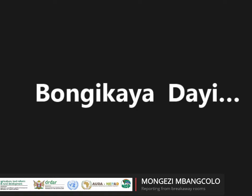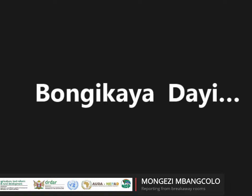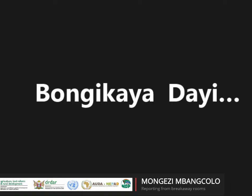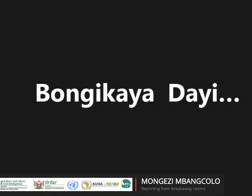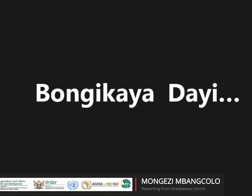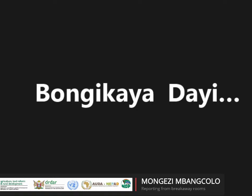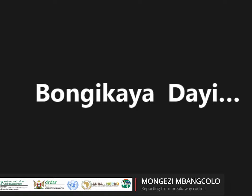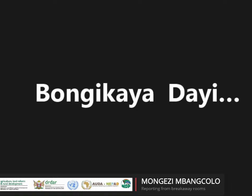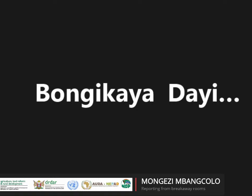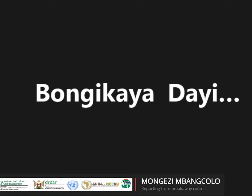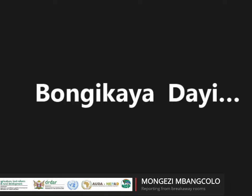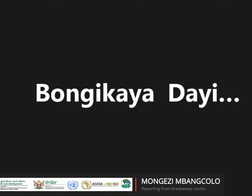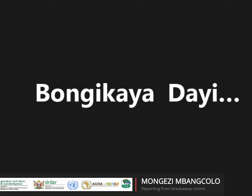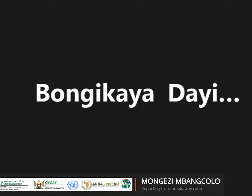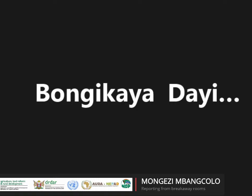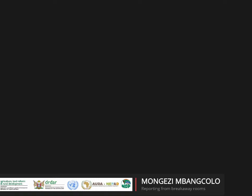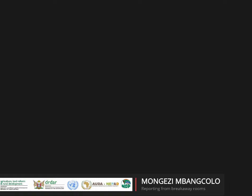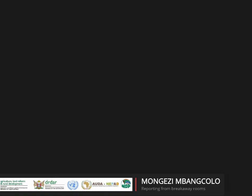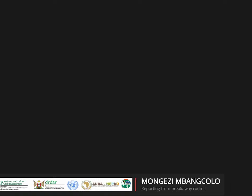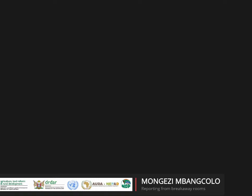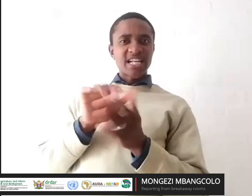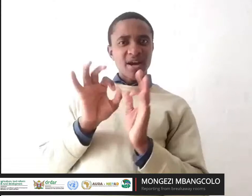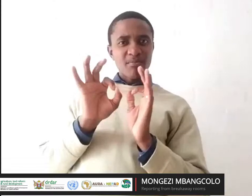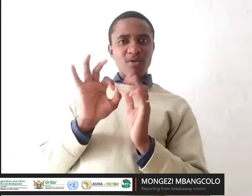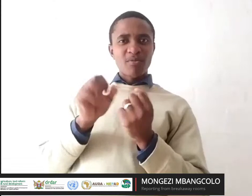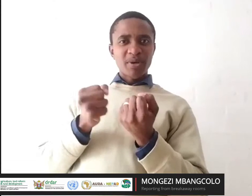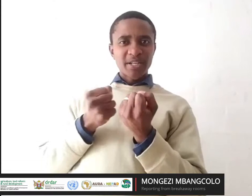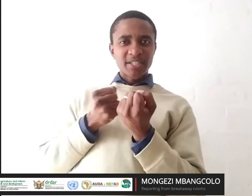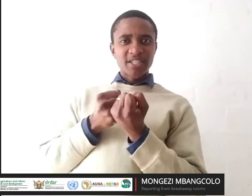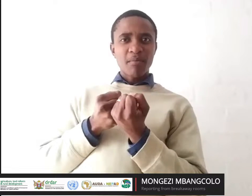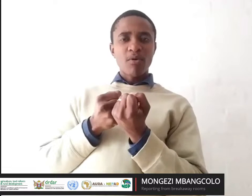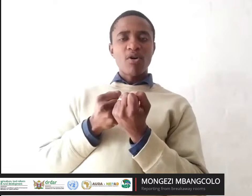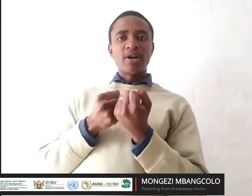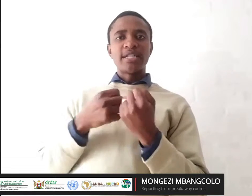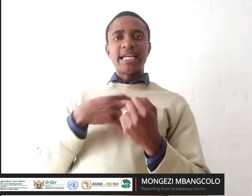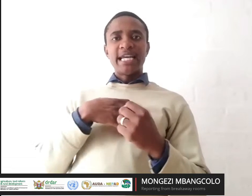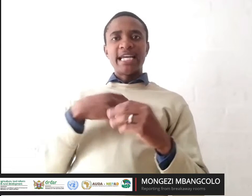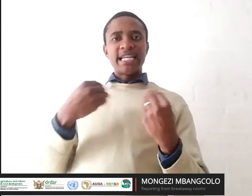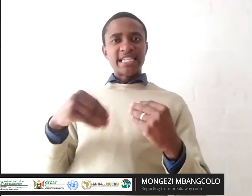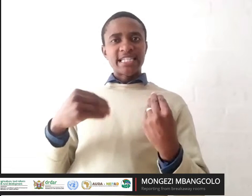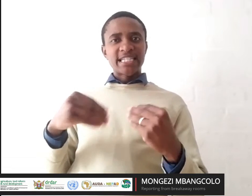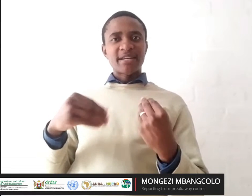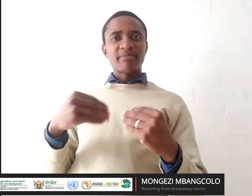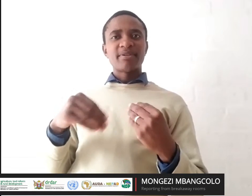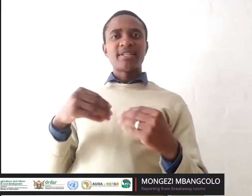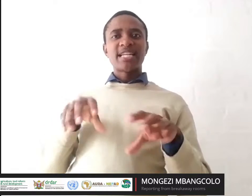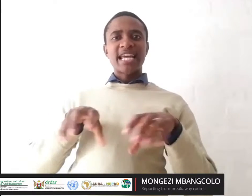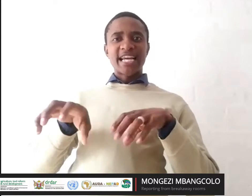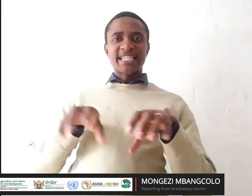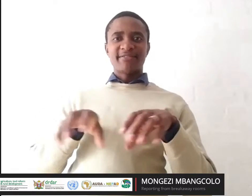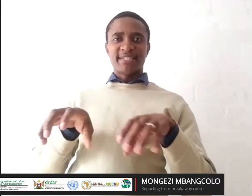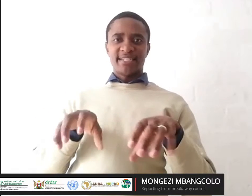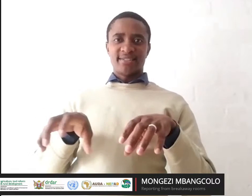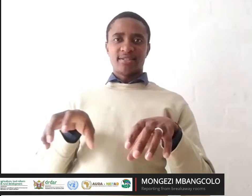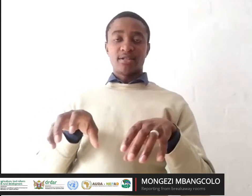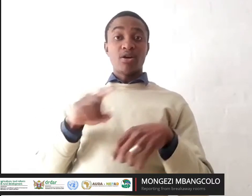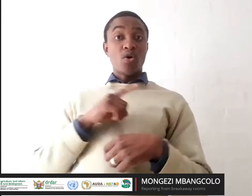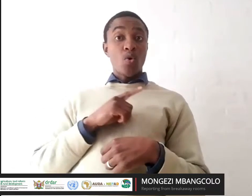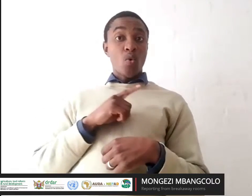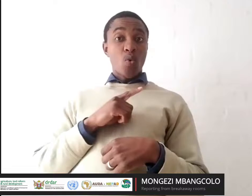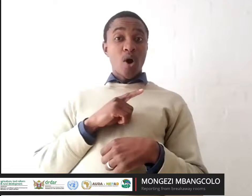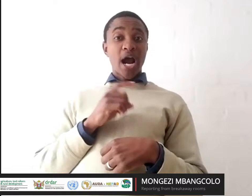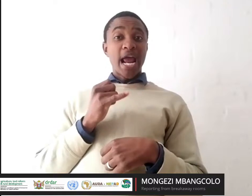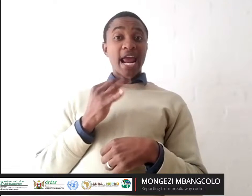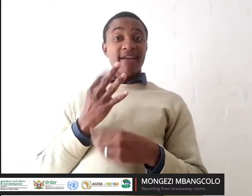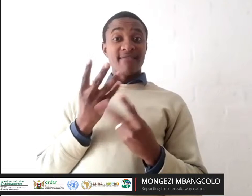to provide appropriate support to entrepreneurial activities, because without